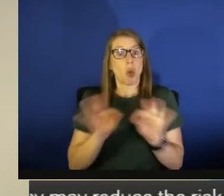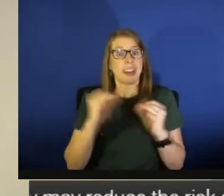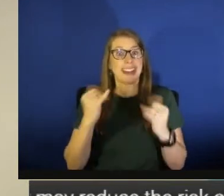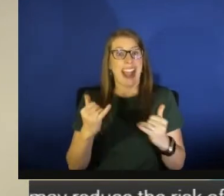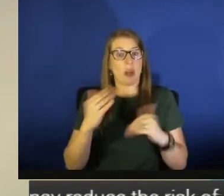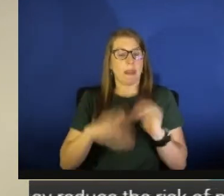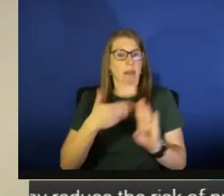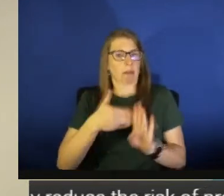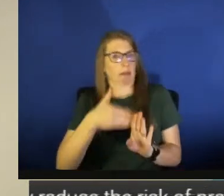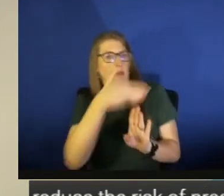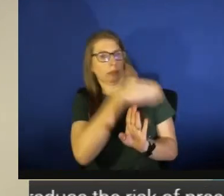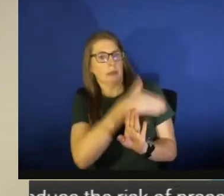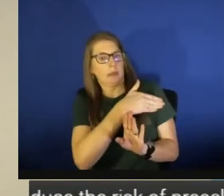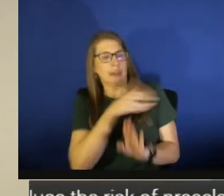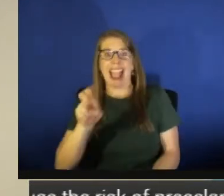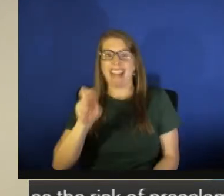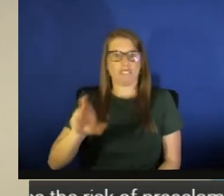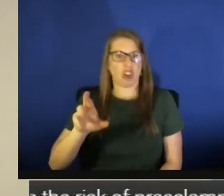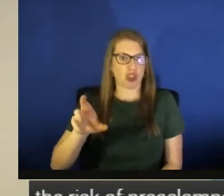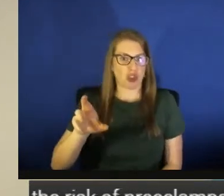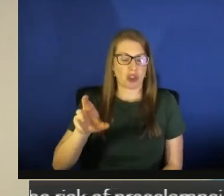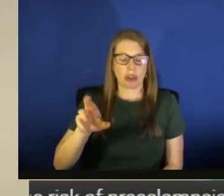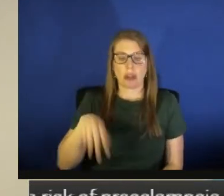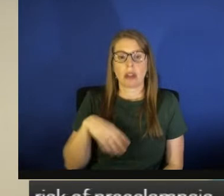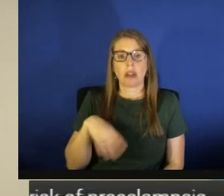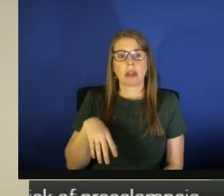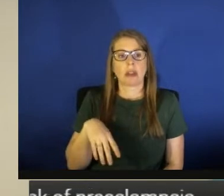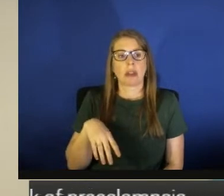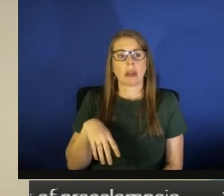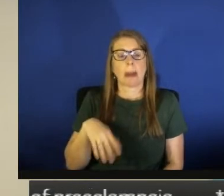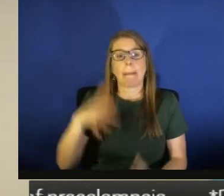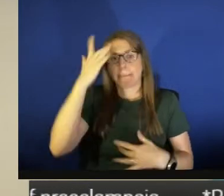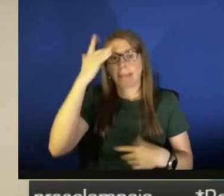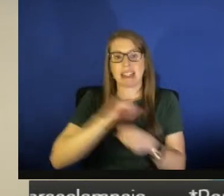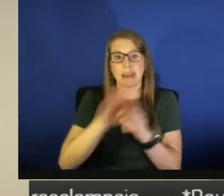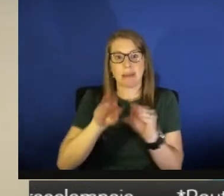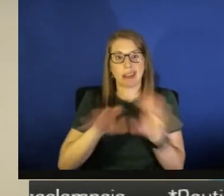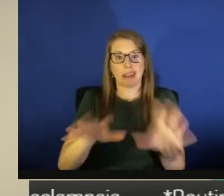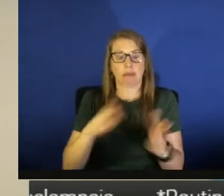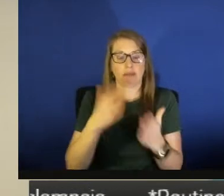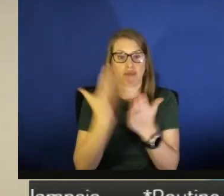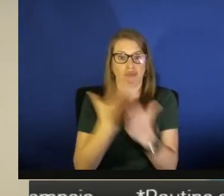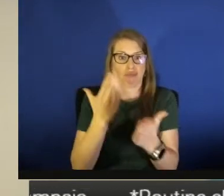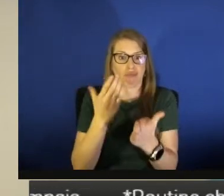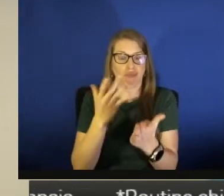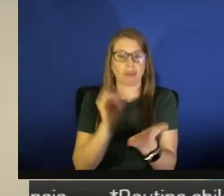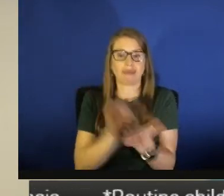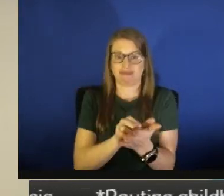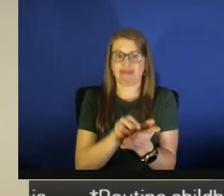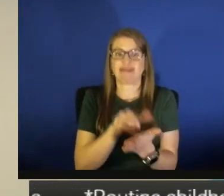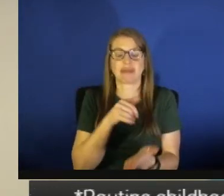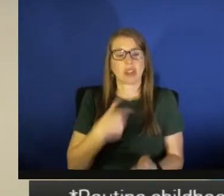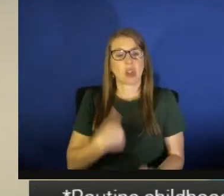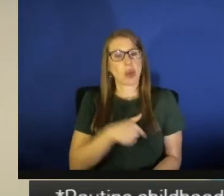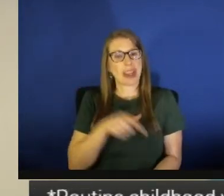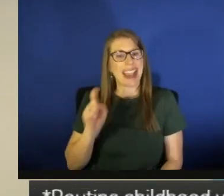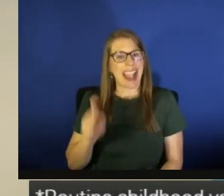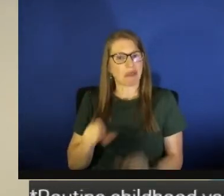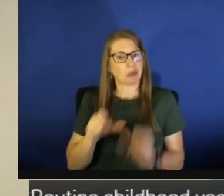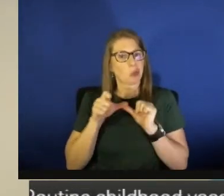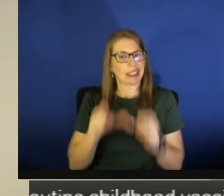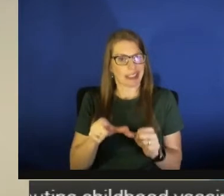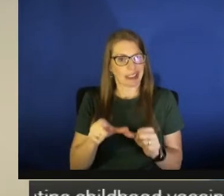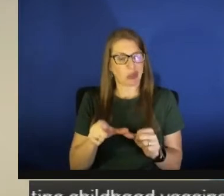has ever been. I think the pandemic showed that to us. I echo what Dana said, that we have to